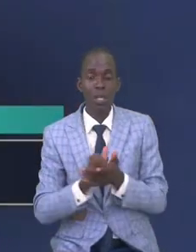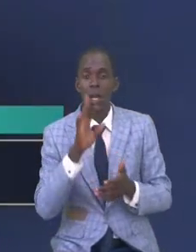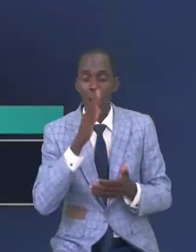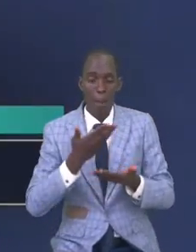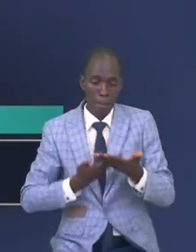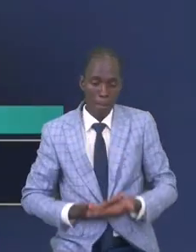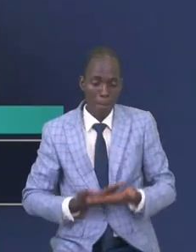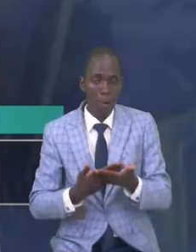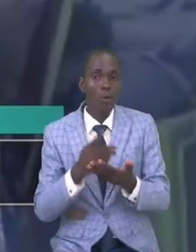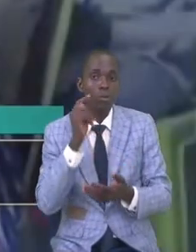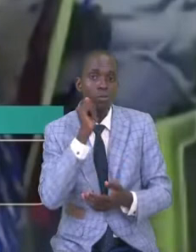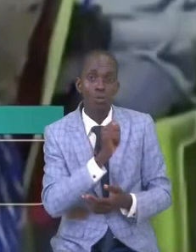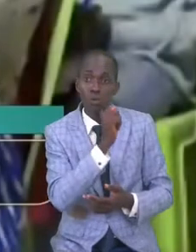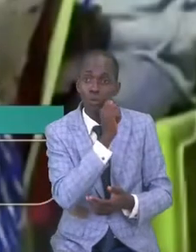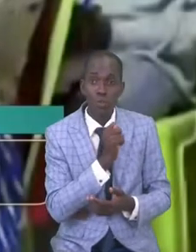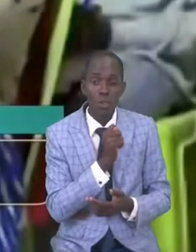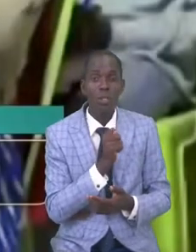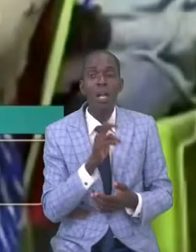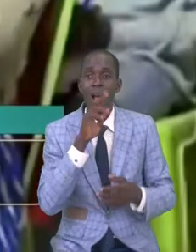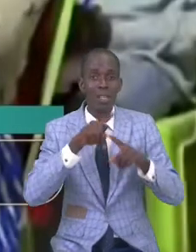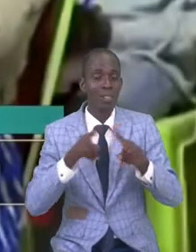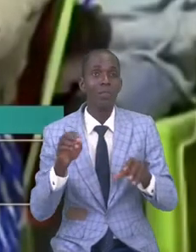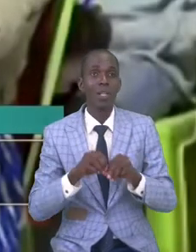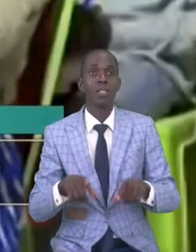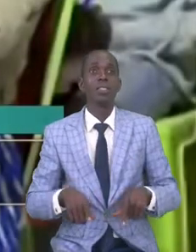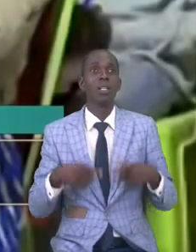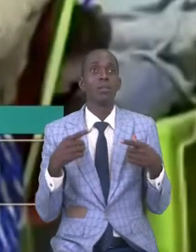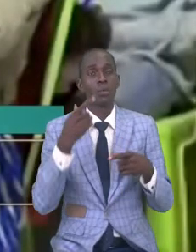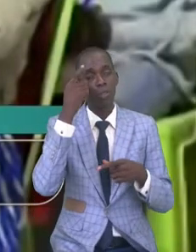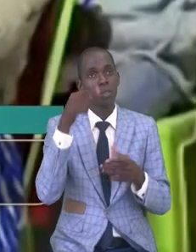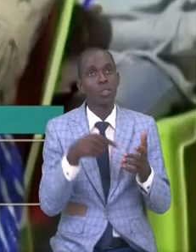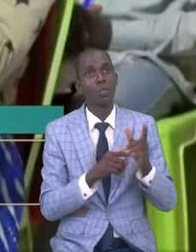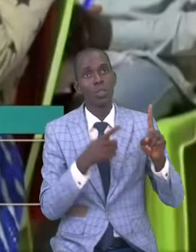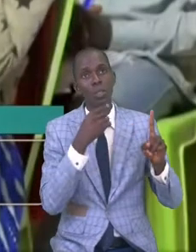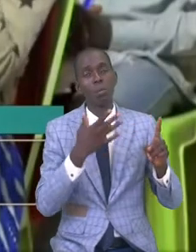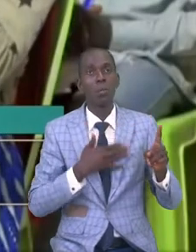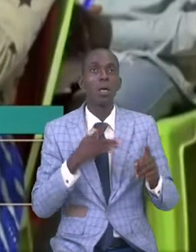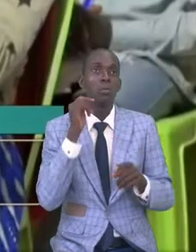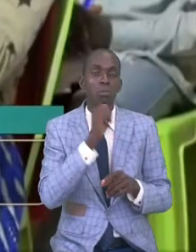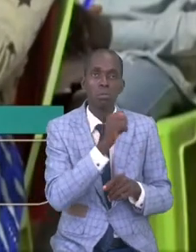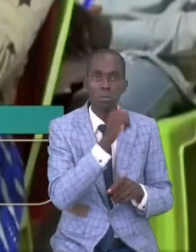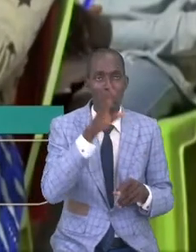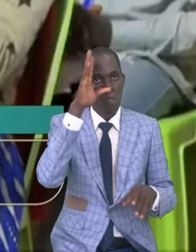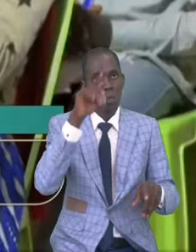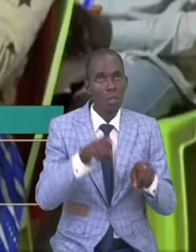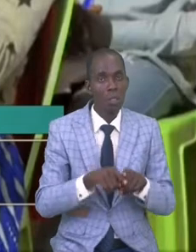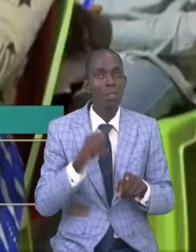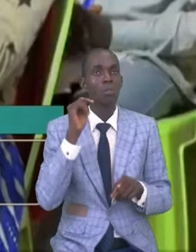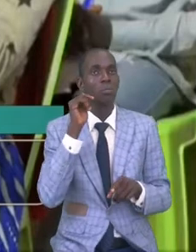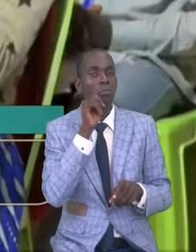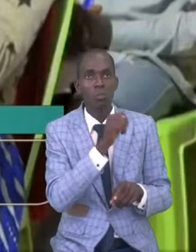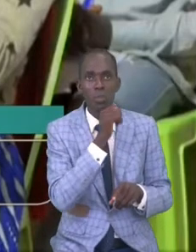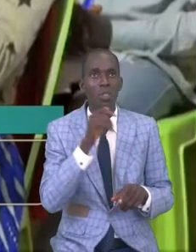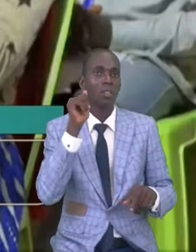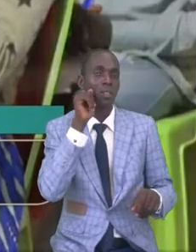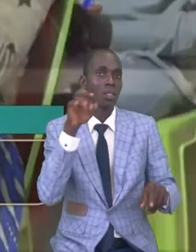because each one says, yes, my twin brother, My twin sister has potential,